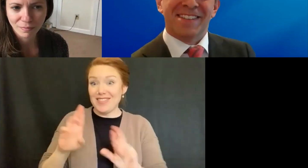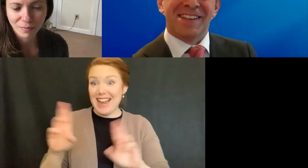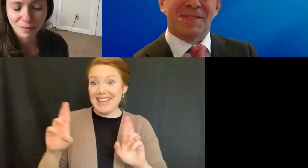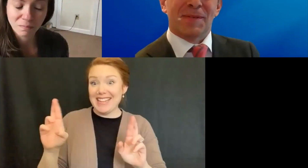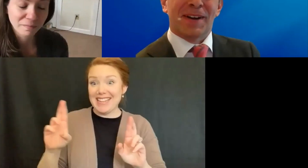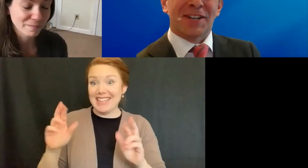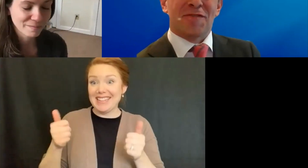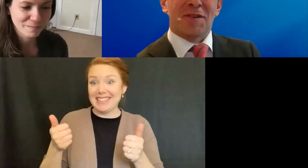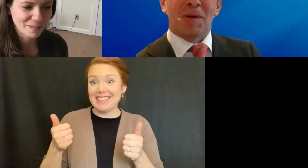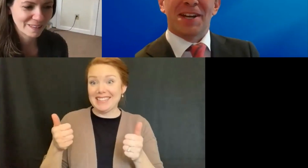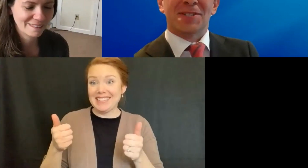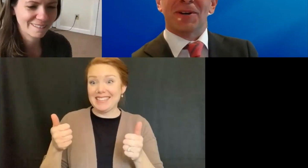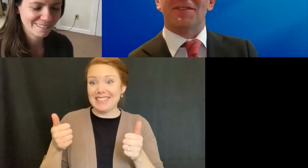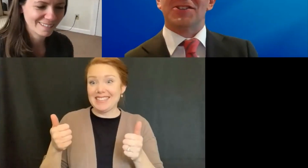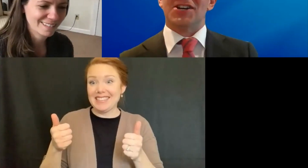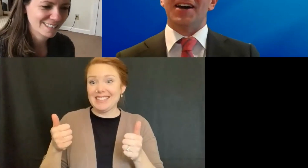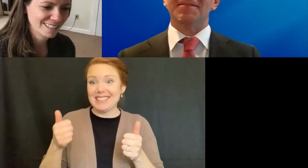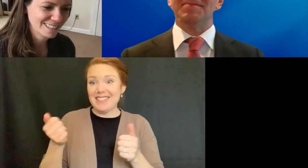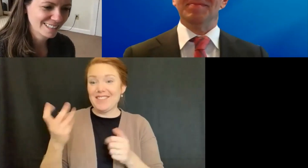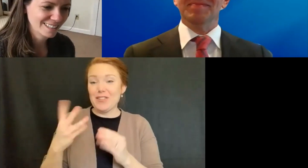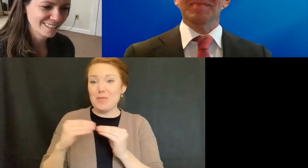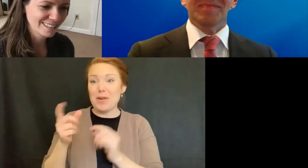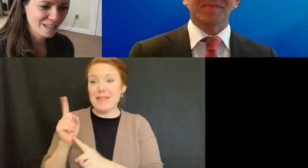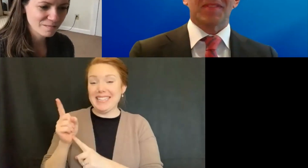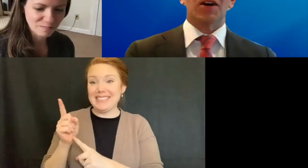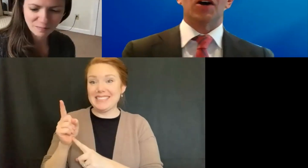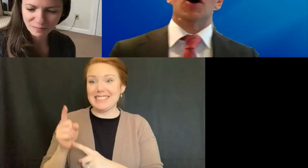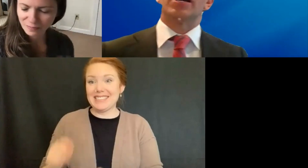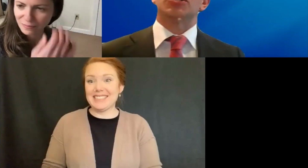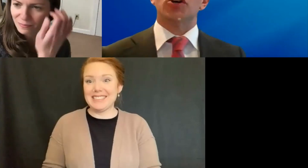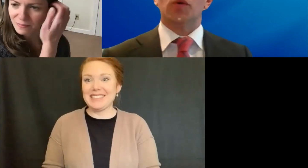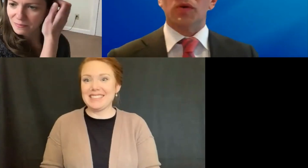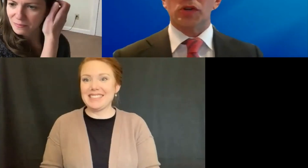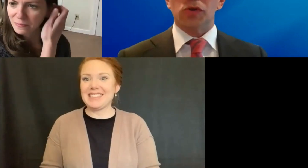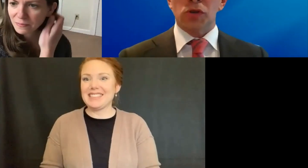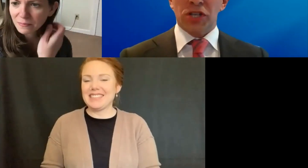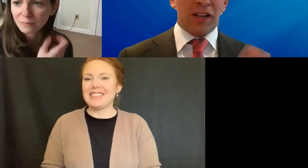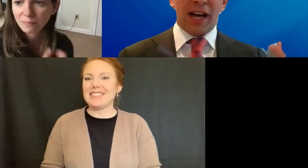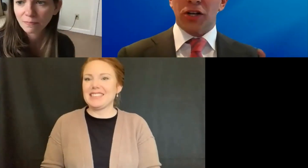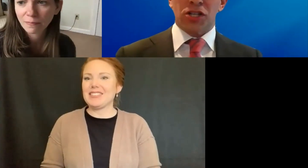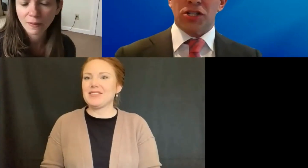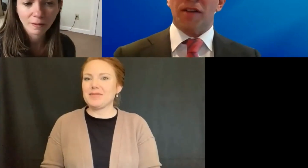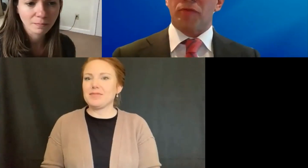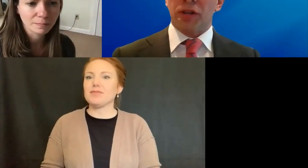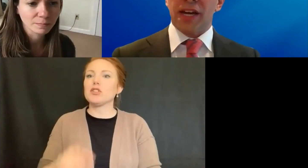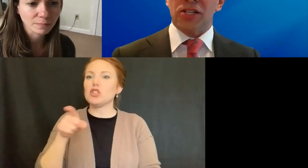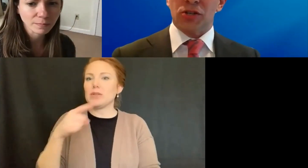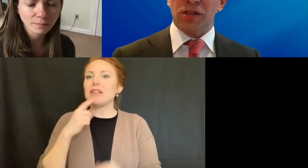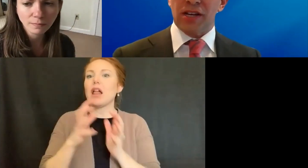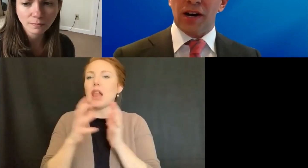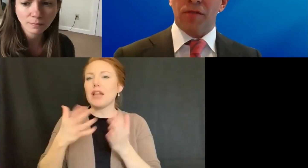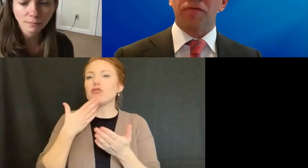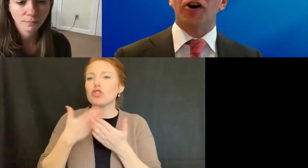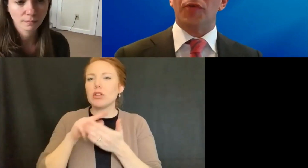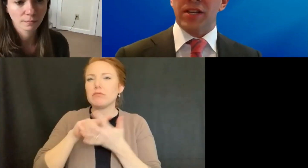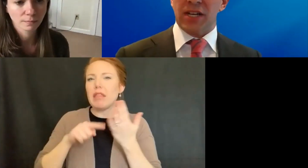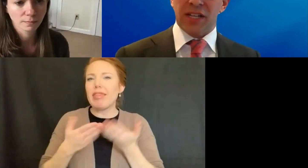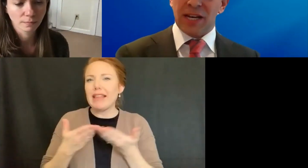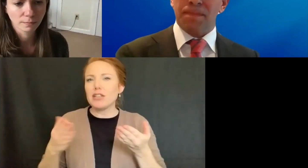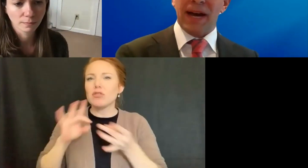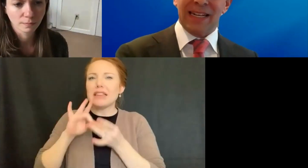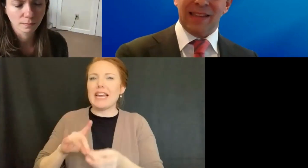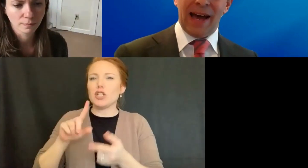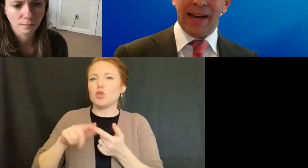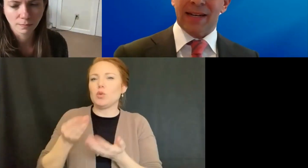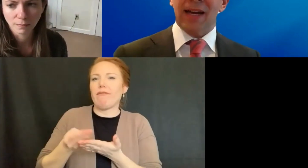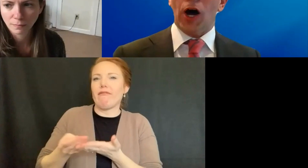again? Think we got you a few more minutes. We'll give it a shot. Yep. Okay, so you said a lot of good stuff related to the fundraising.